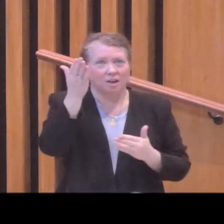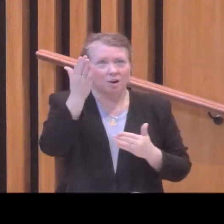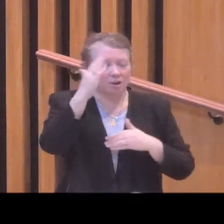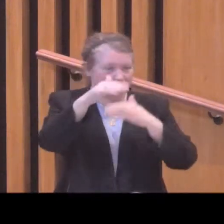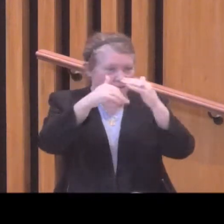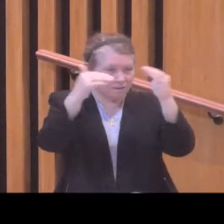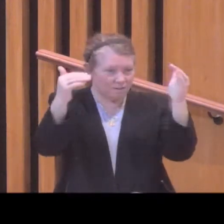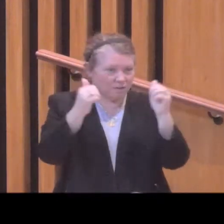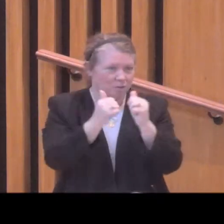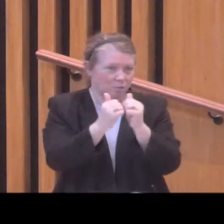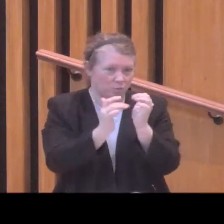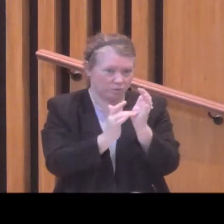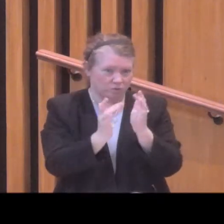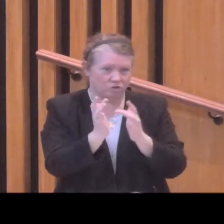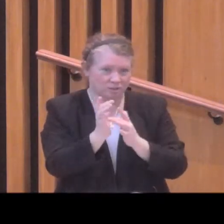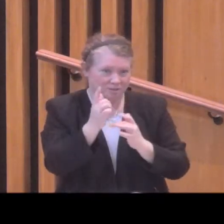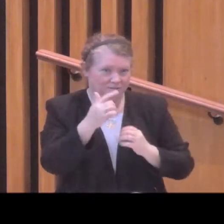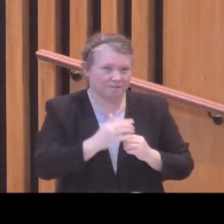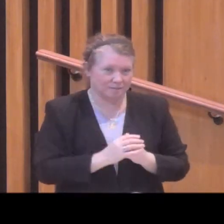heaven.